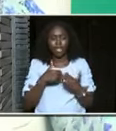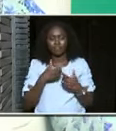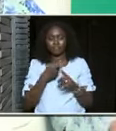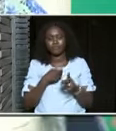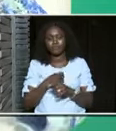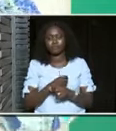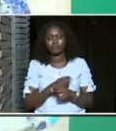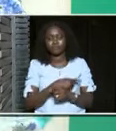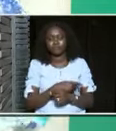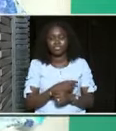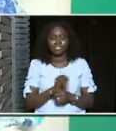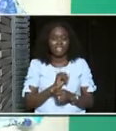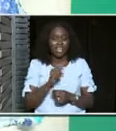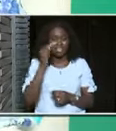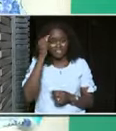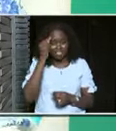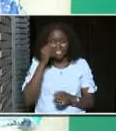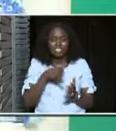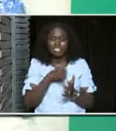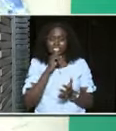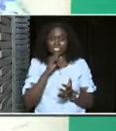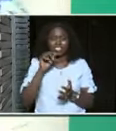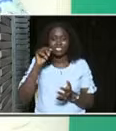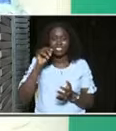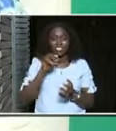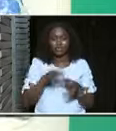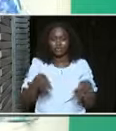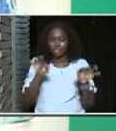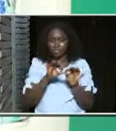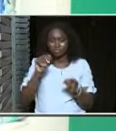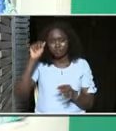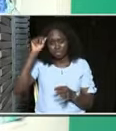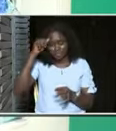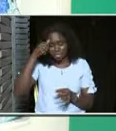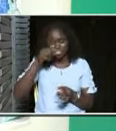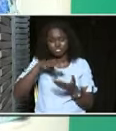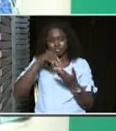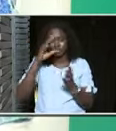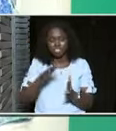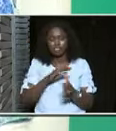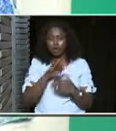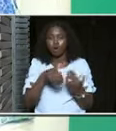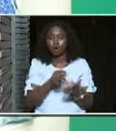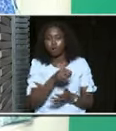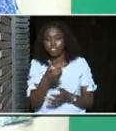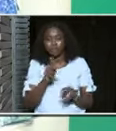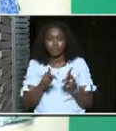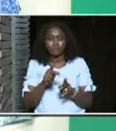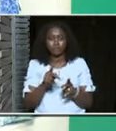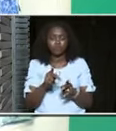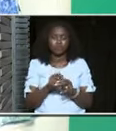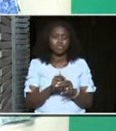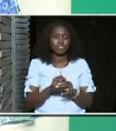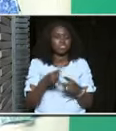you very much. And I think it's important to remind the students and other people who are sending in questions to try not to